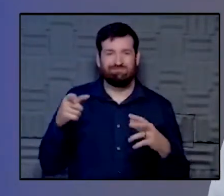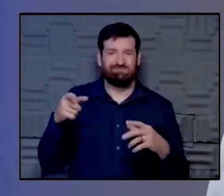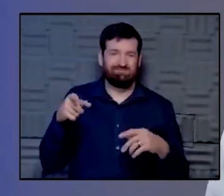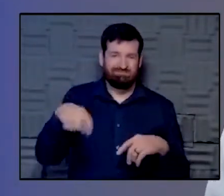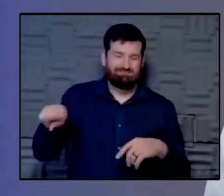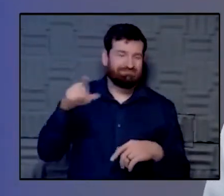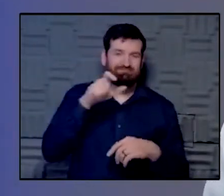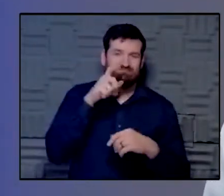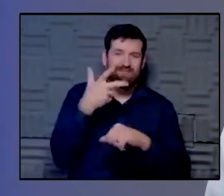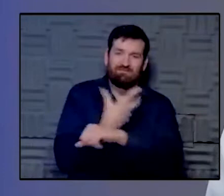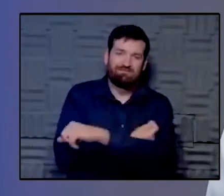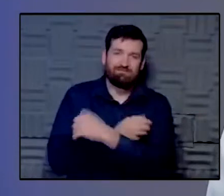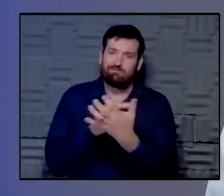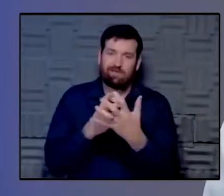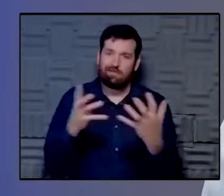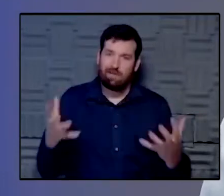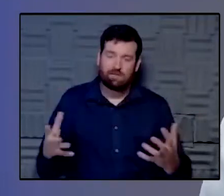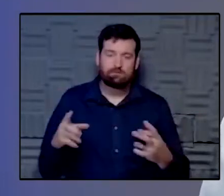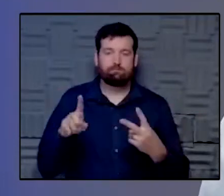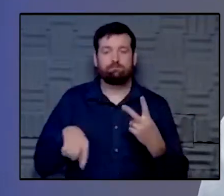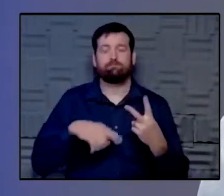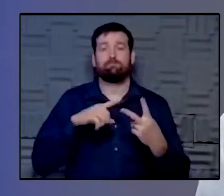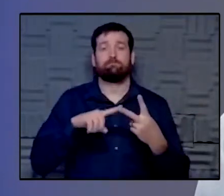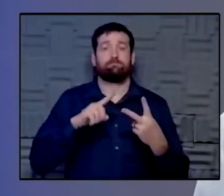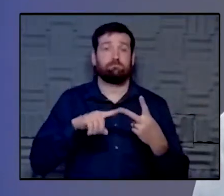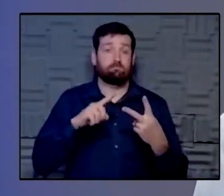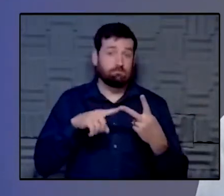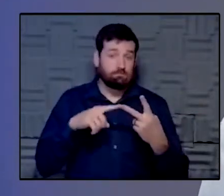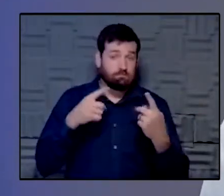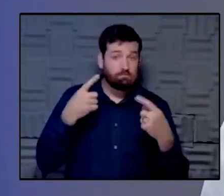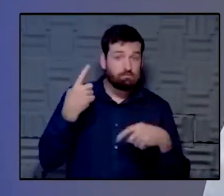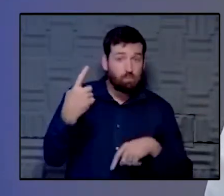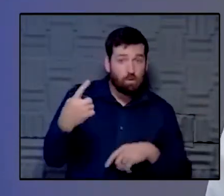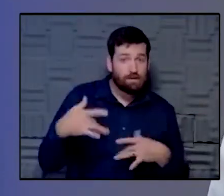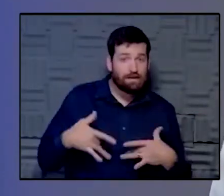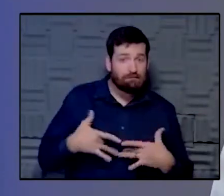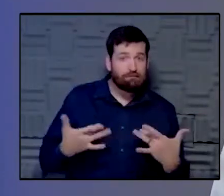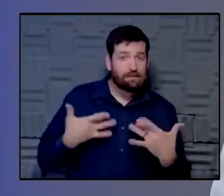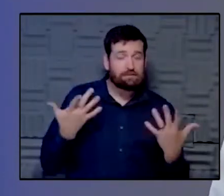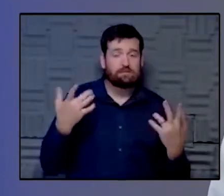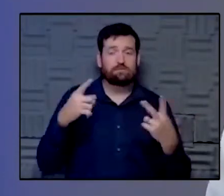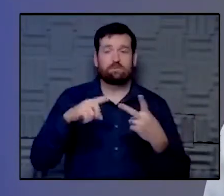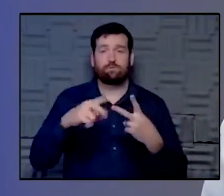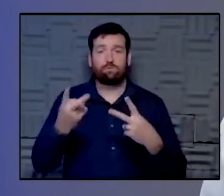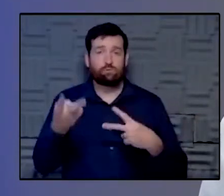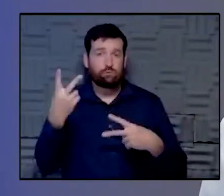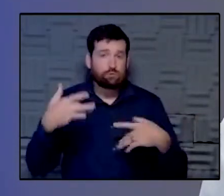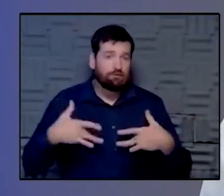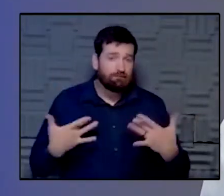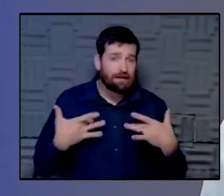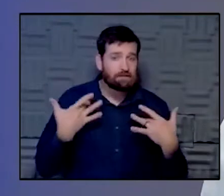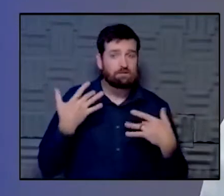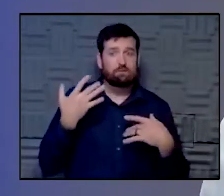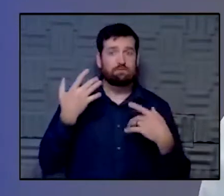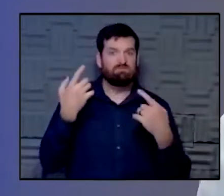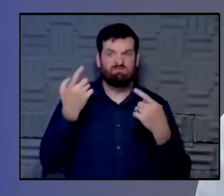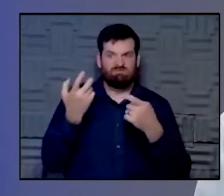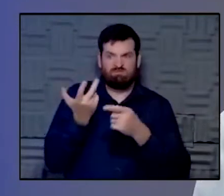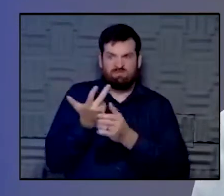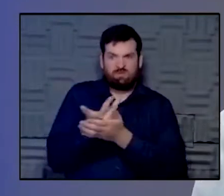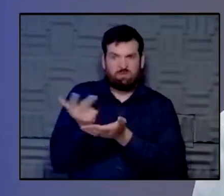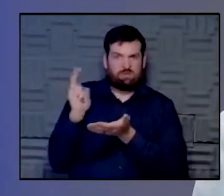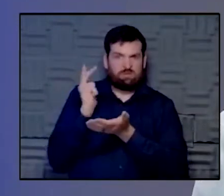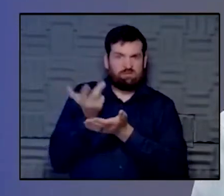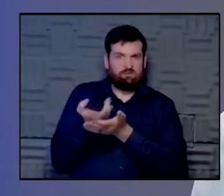low. Also, was there an event or two events 3, 4, 5 weeks ago that